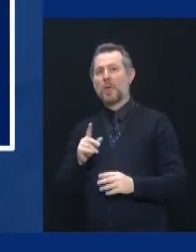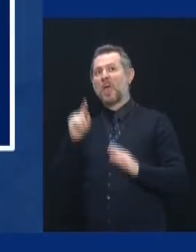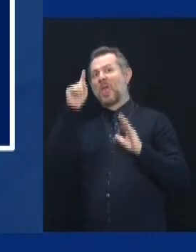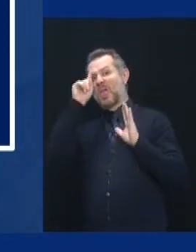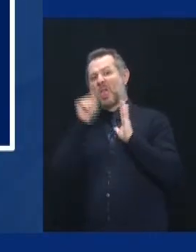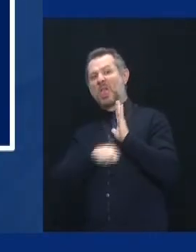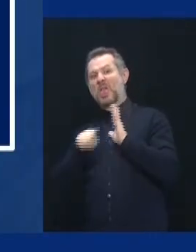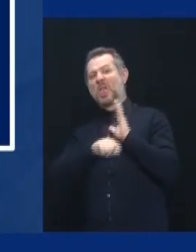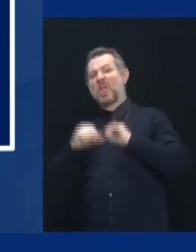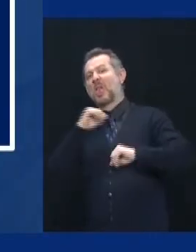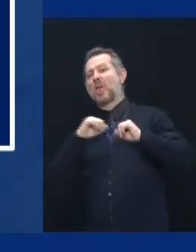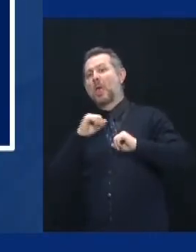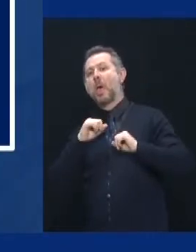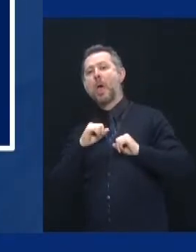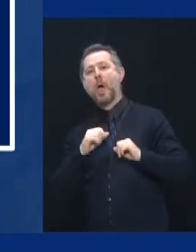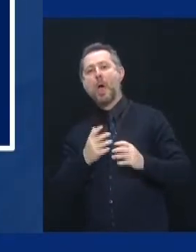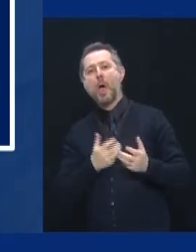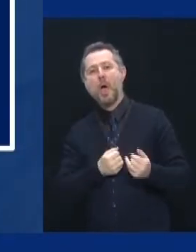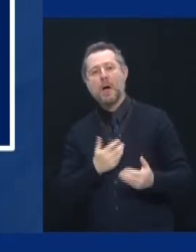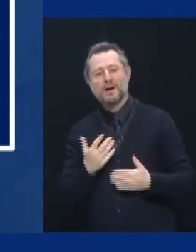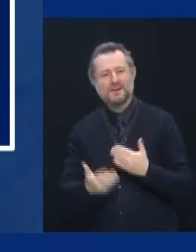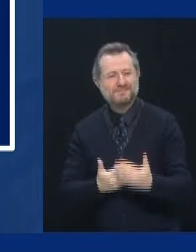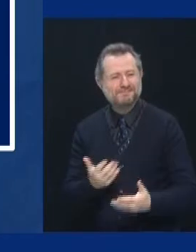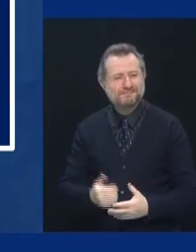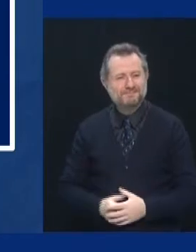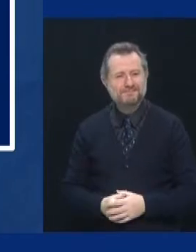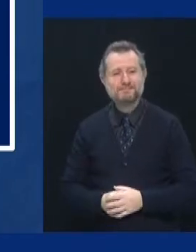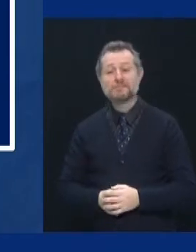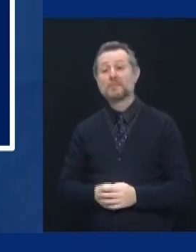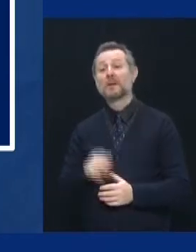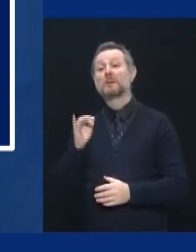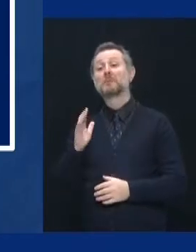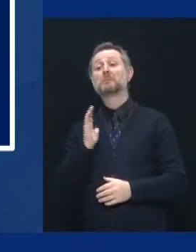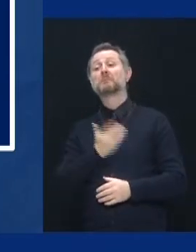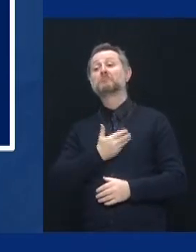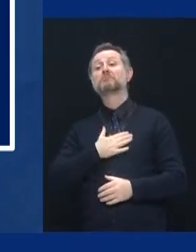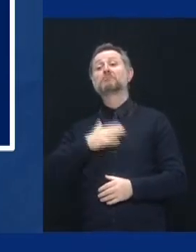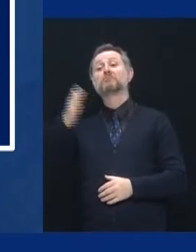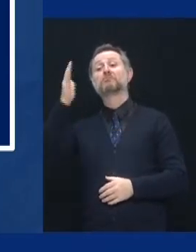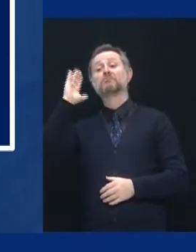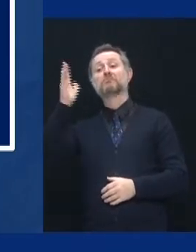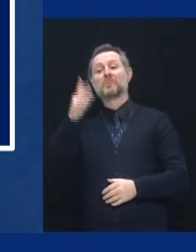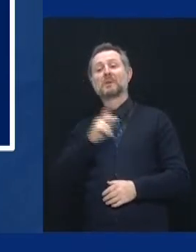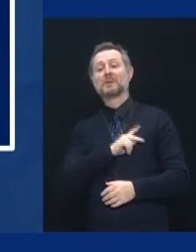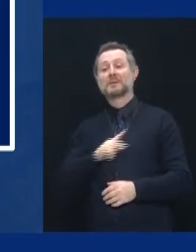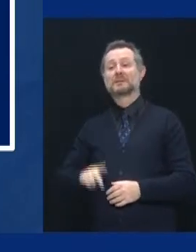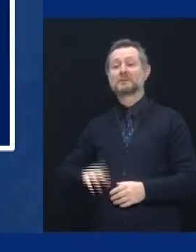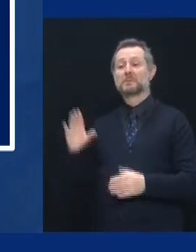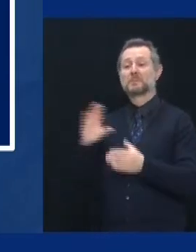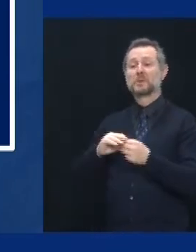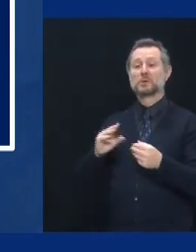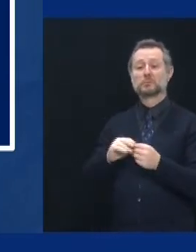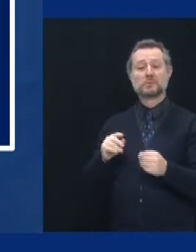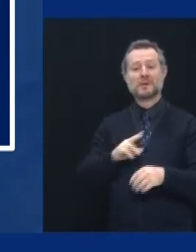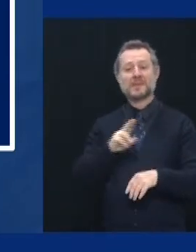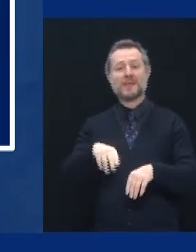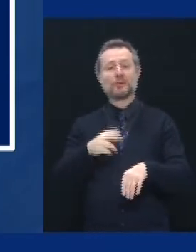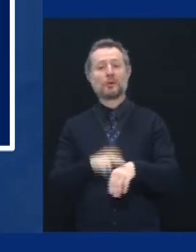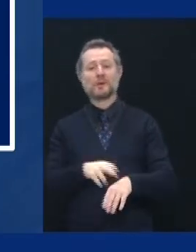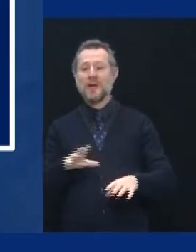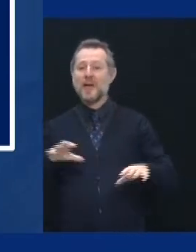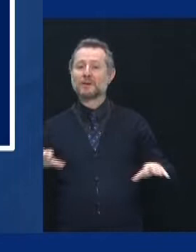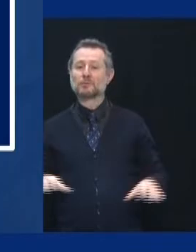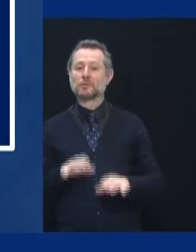I spoke about that today in my King message to the National Action Network. We're also reaching out to